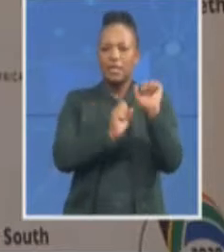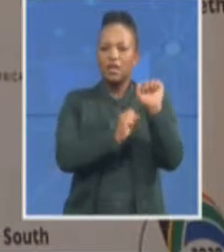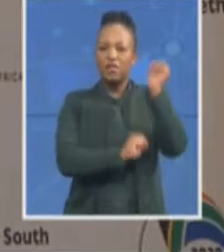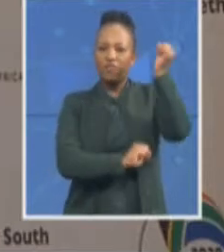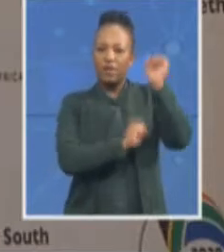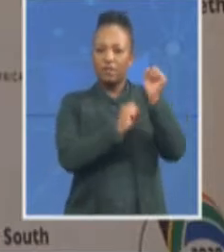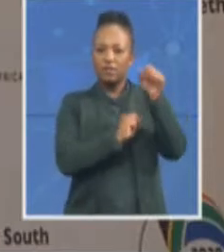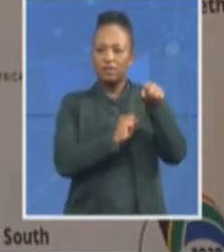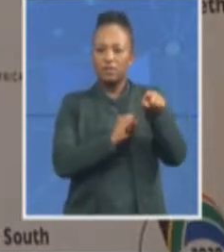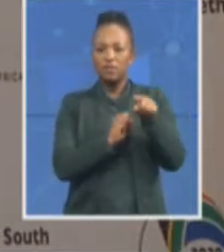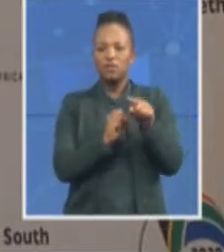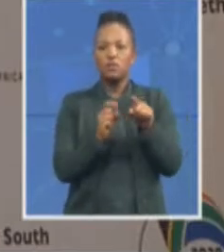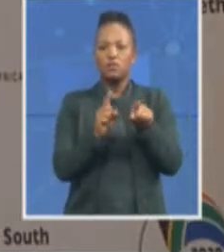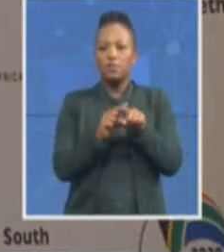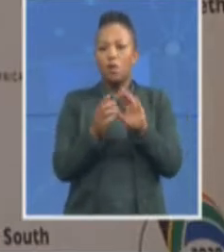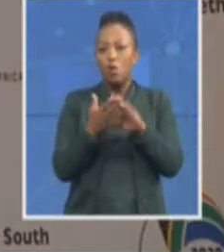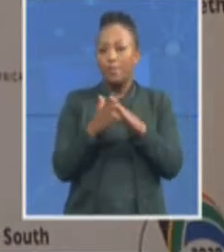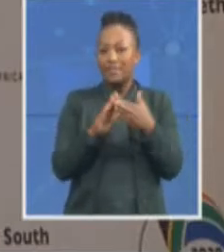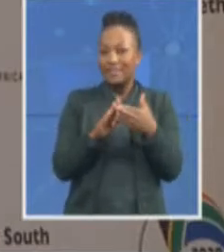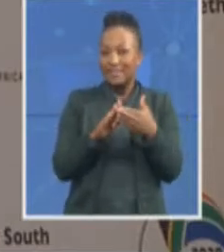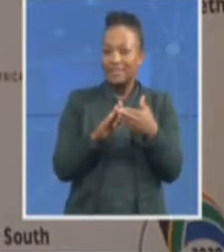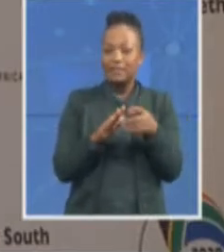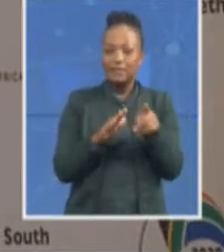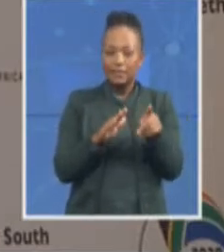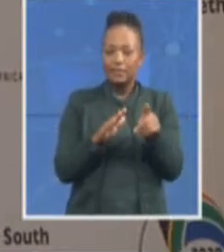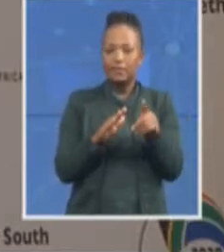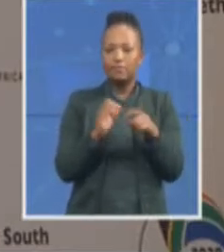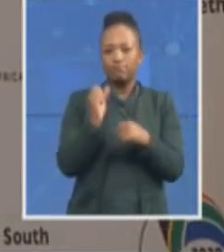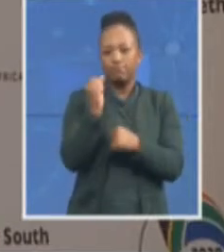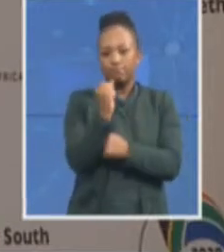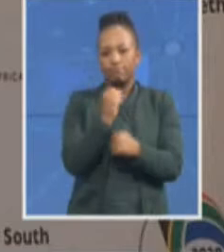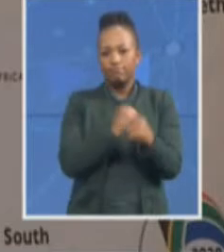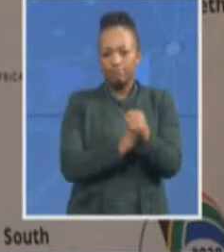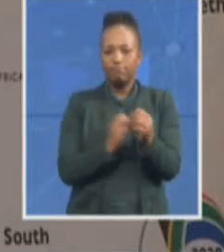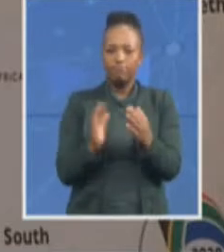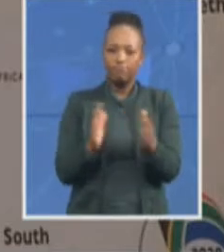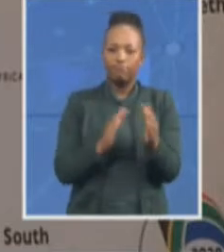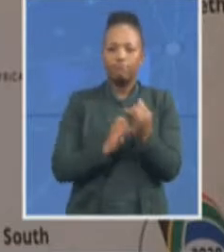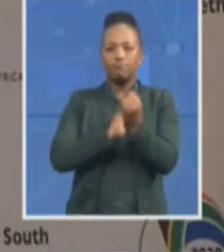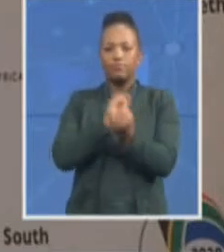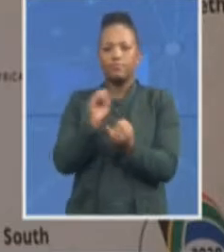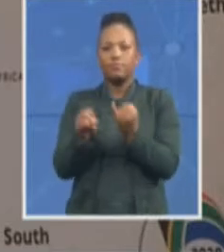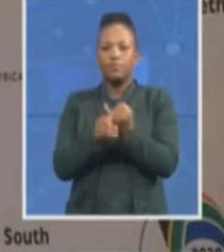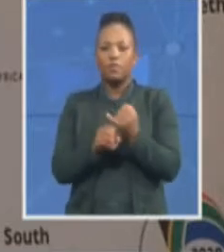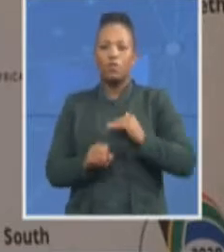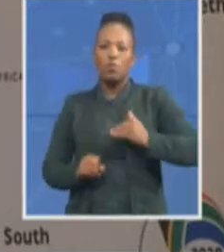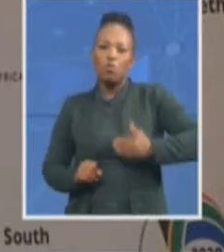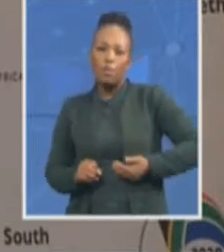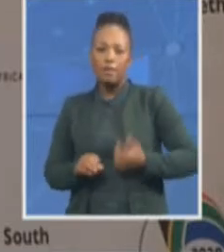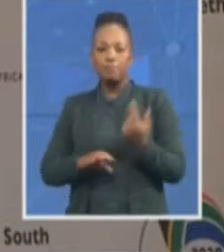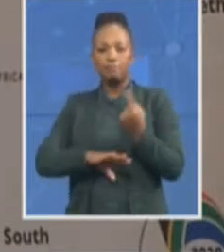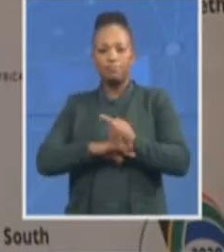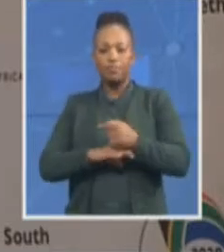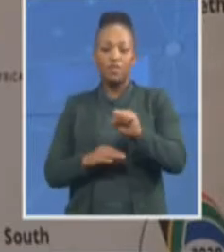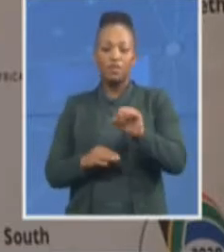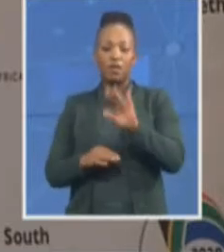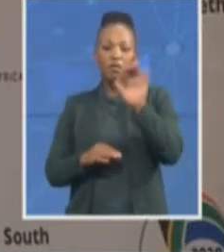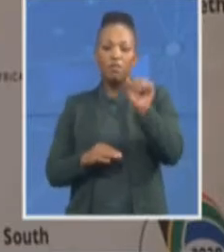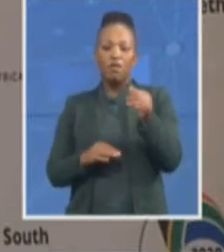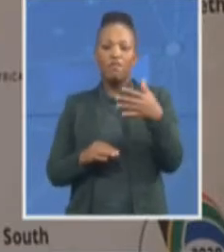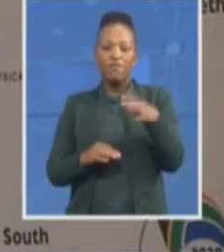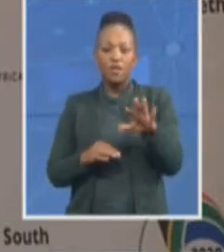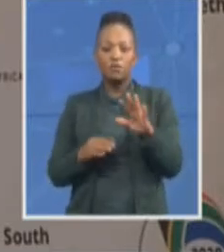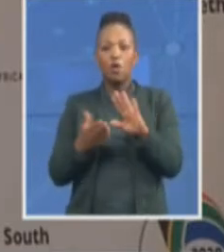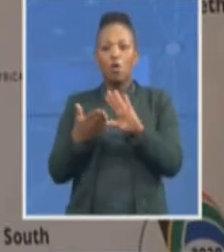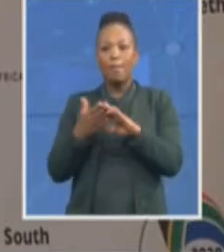facilities. On the International Women's Day, South Africa joined the international community in commemorating International Women's Day